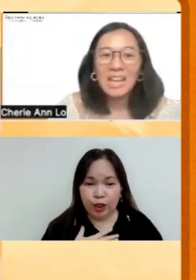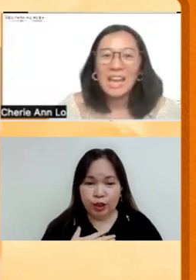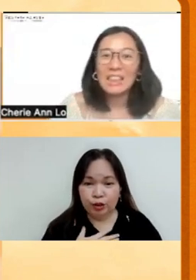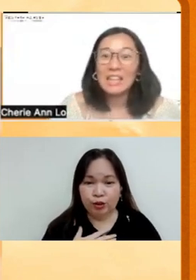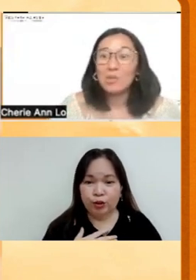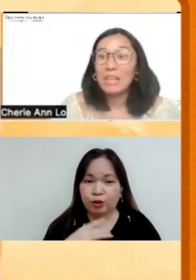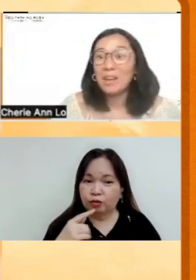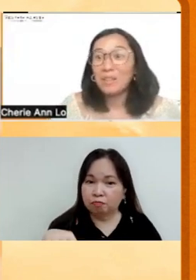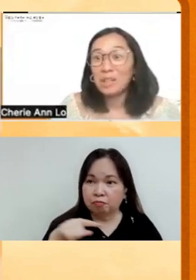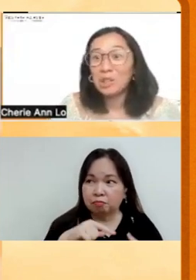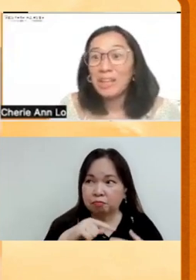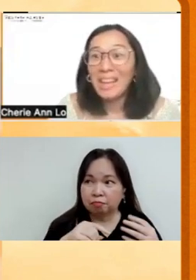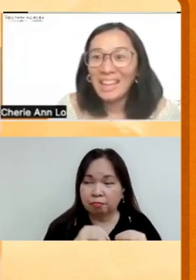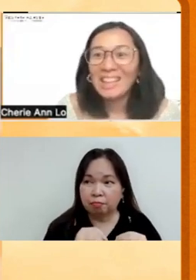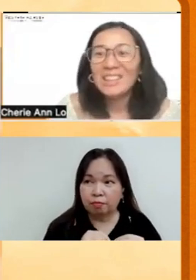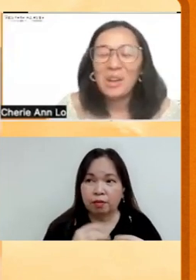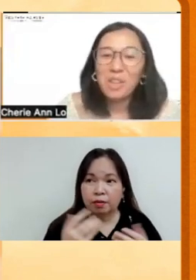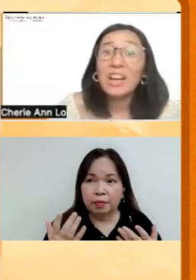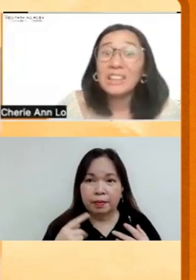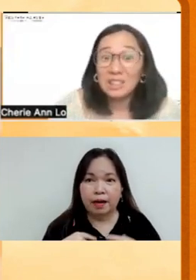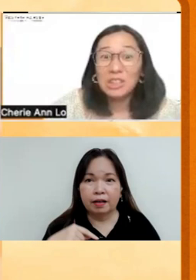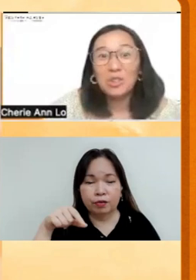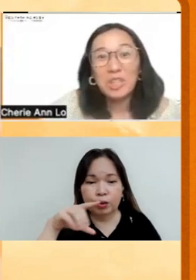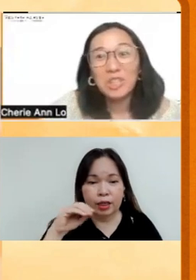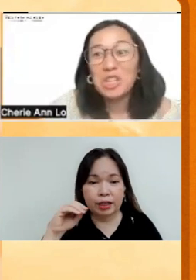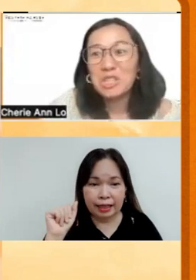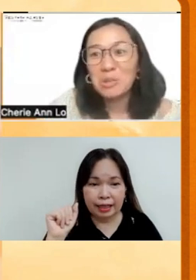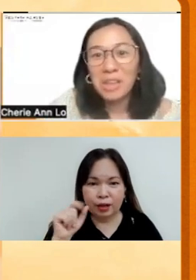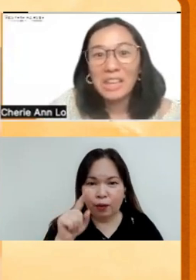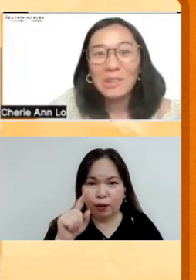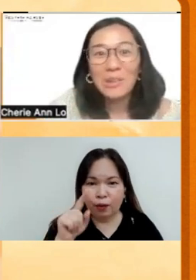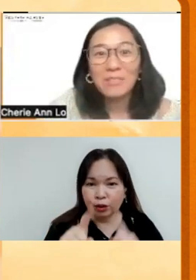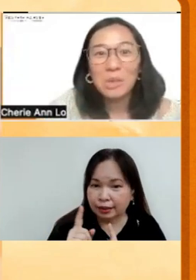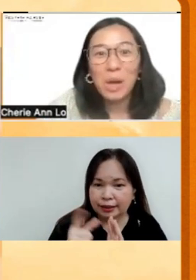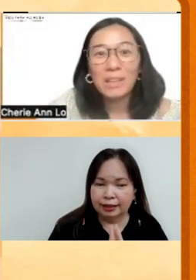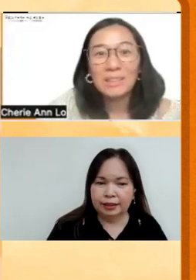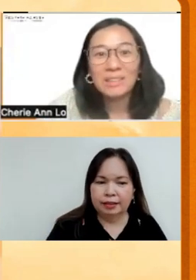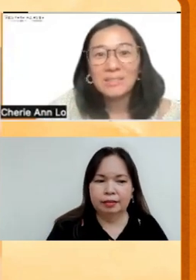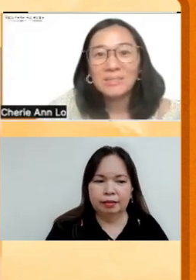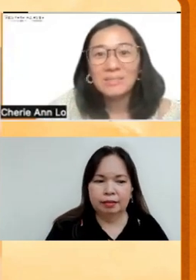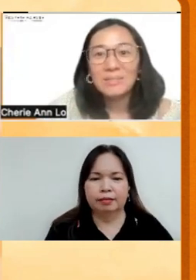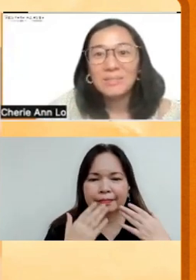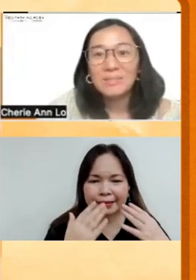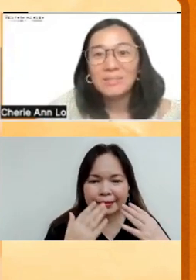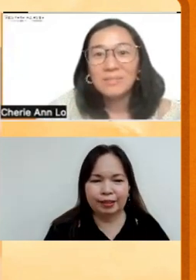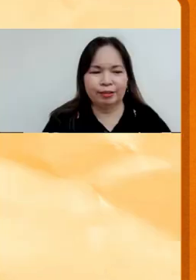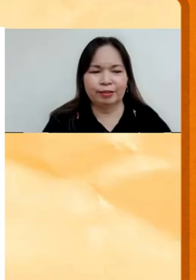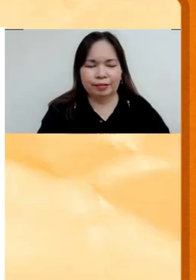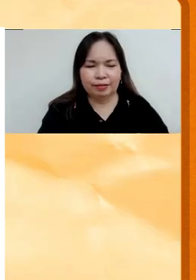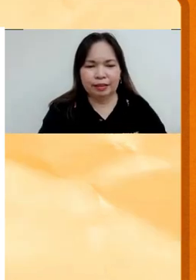sessions, and I think we'll have a Q&A now if there are additional questions. So thank you, everyone.